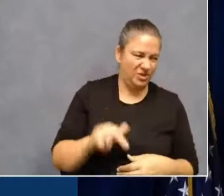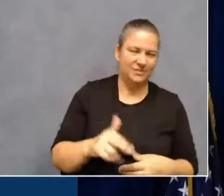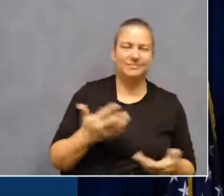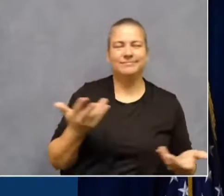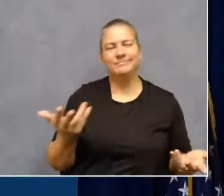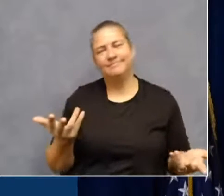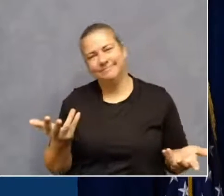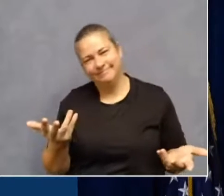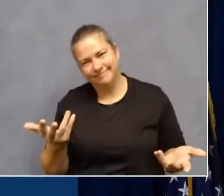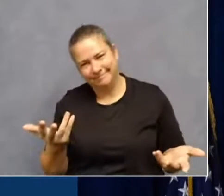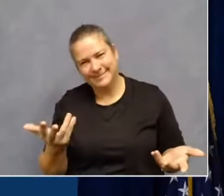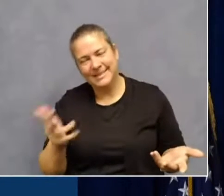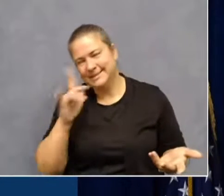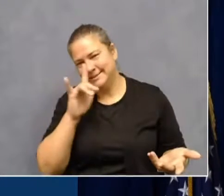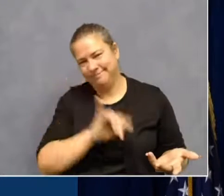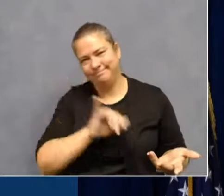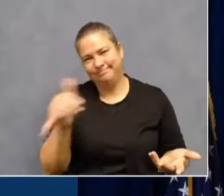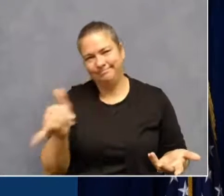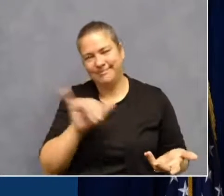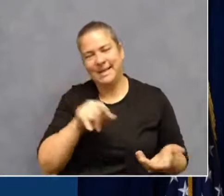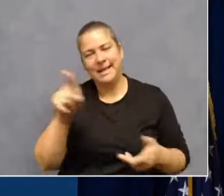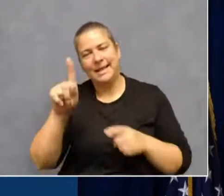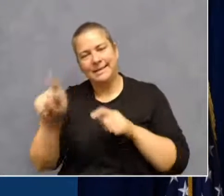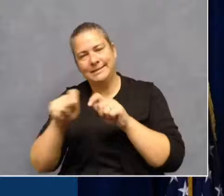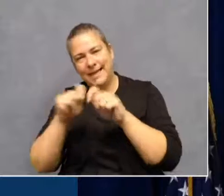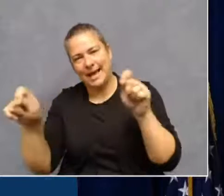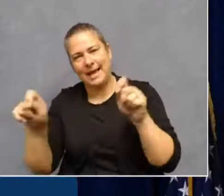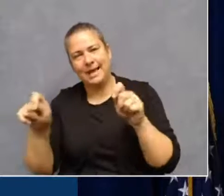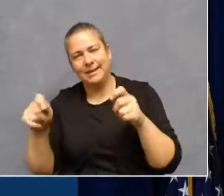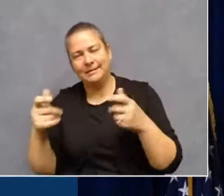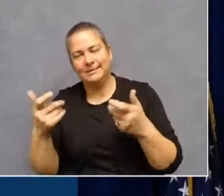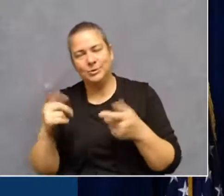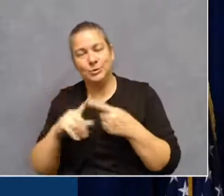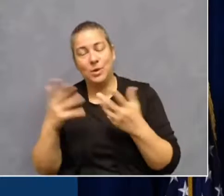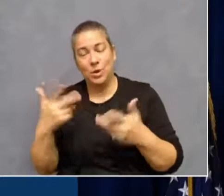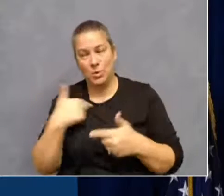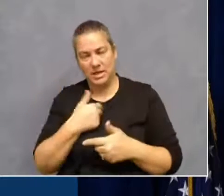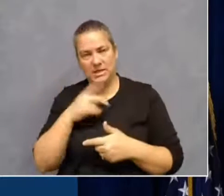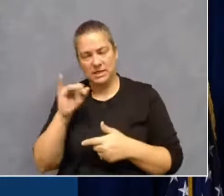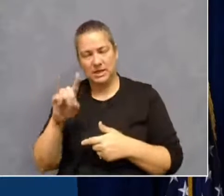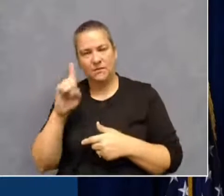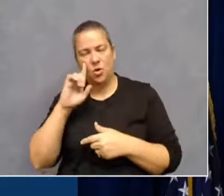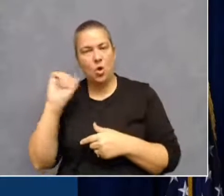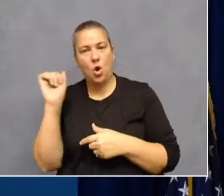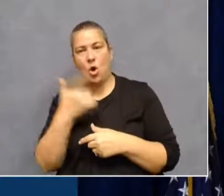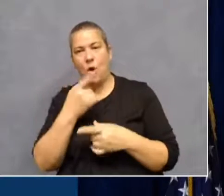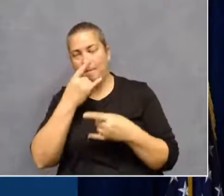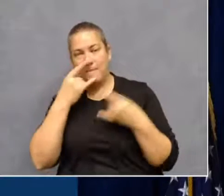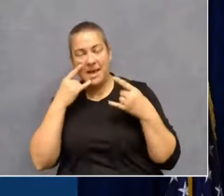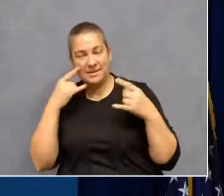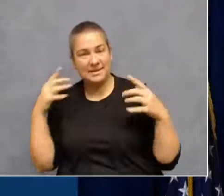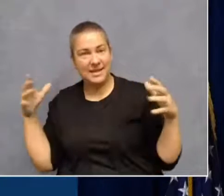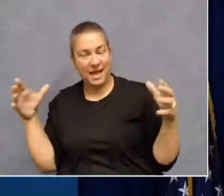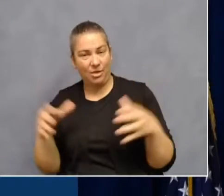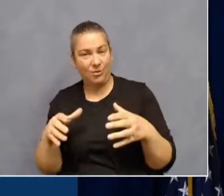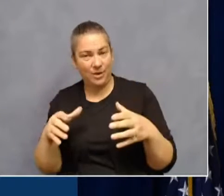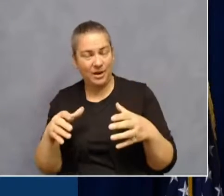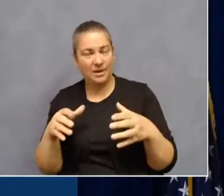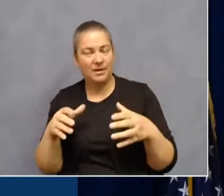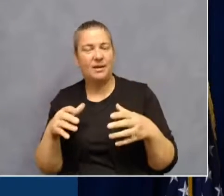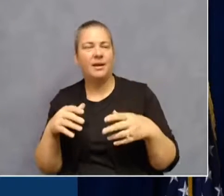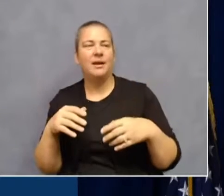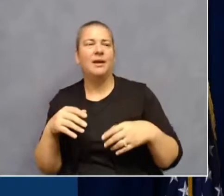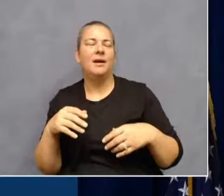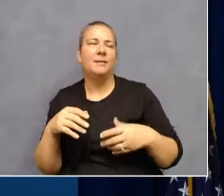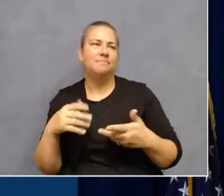going to be, tied to the restrictions we did on all mass gatherings at a time when